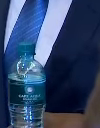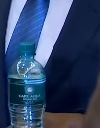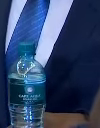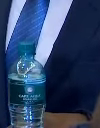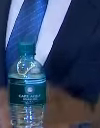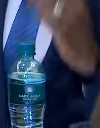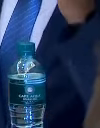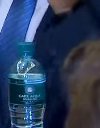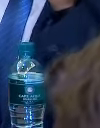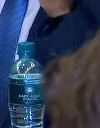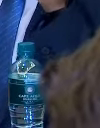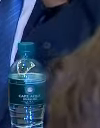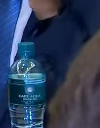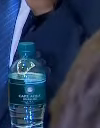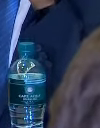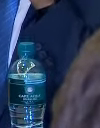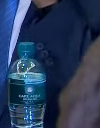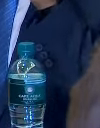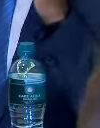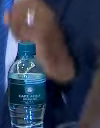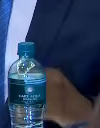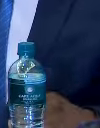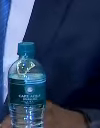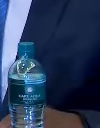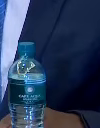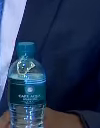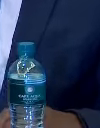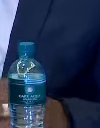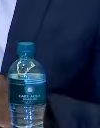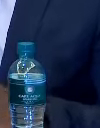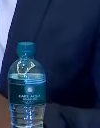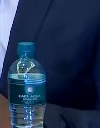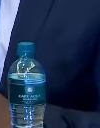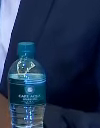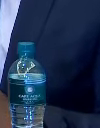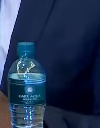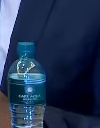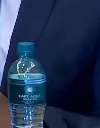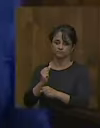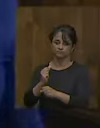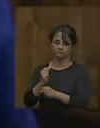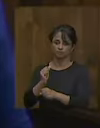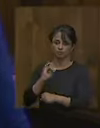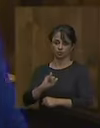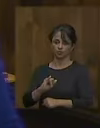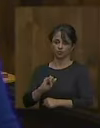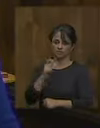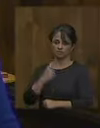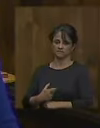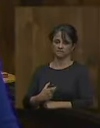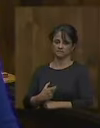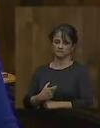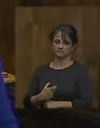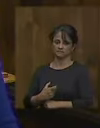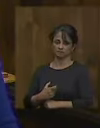charges within her own party for posting a controversial tweet about colonialism. She later apologized for the tweet. The ANC